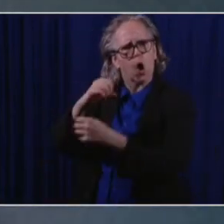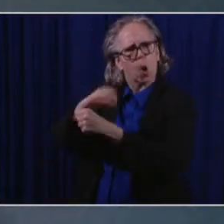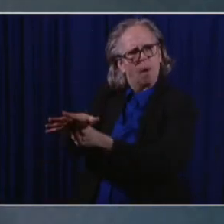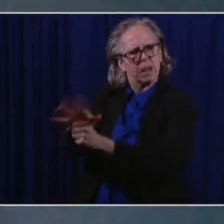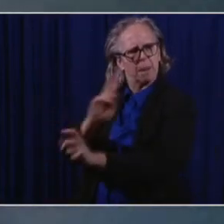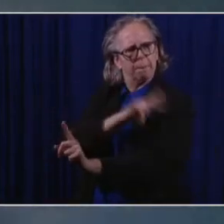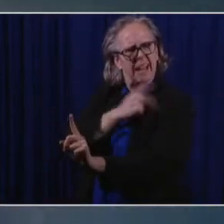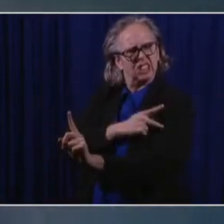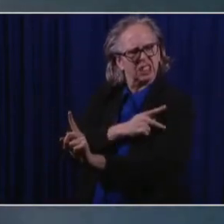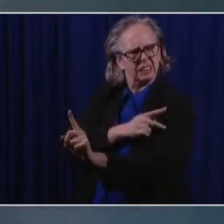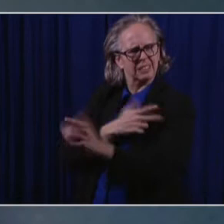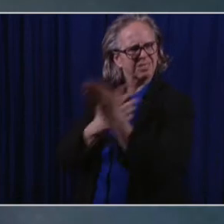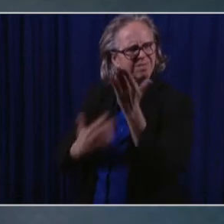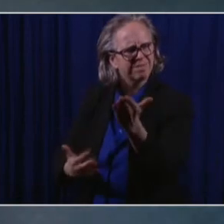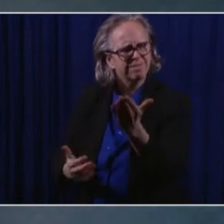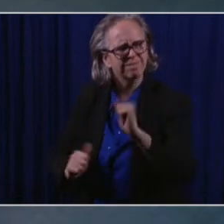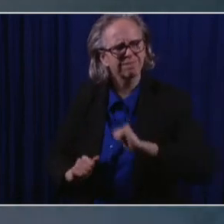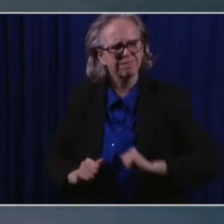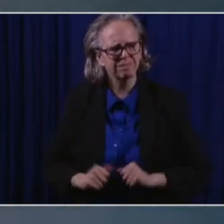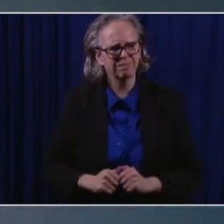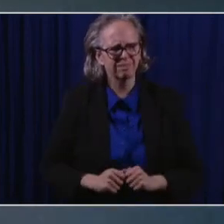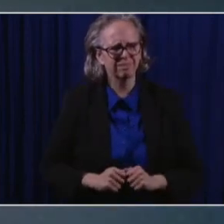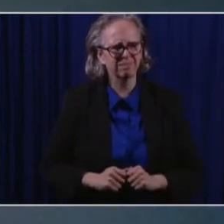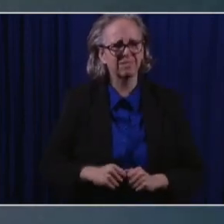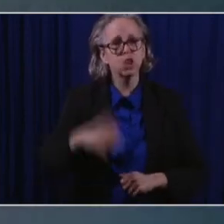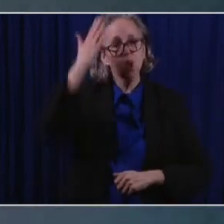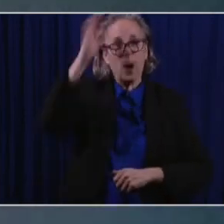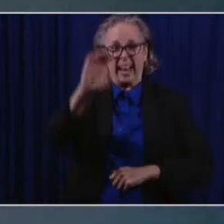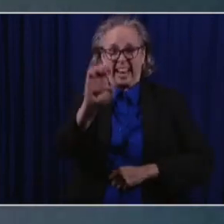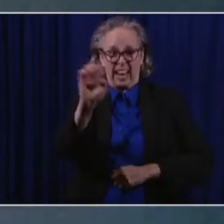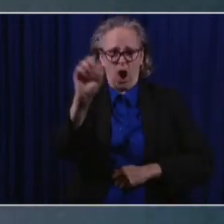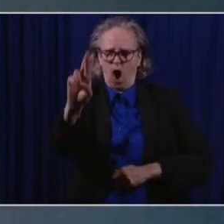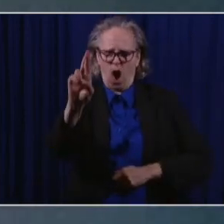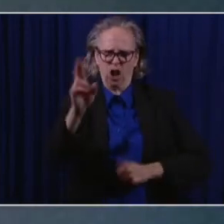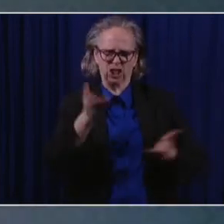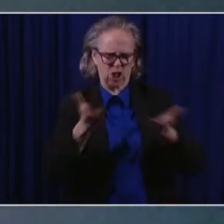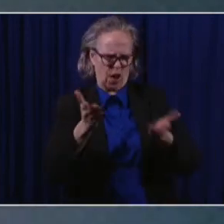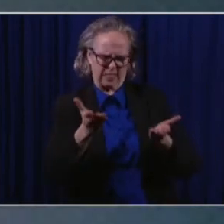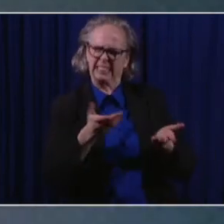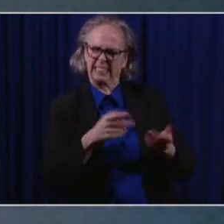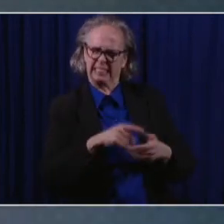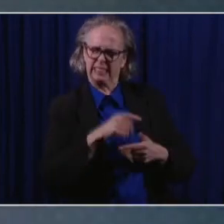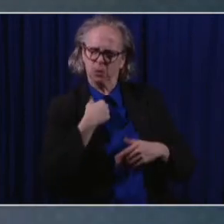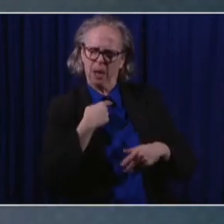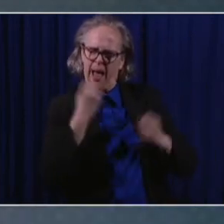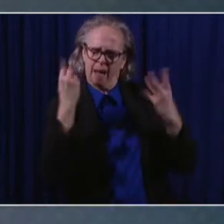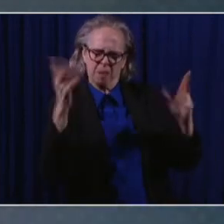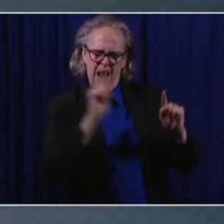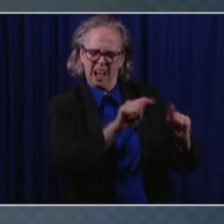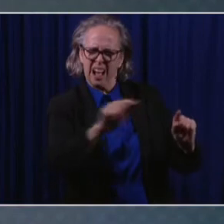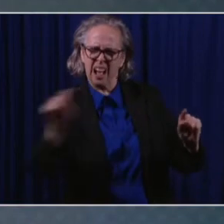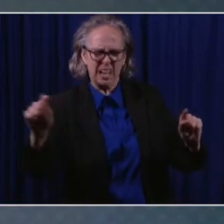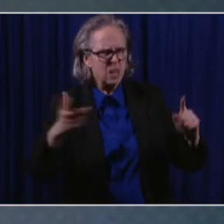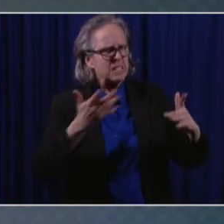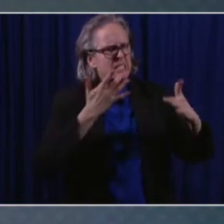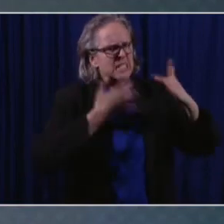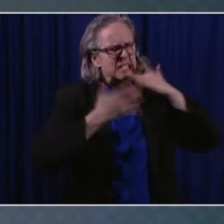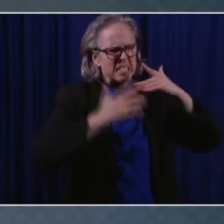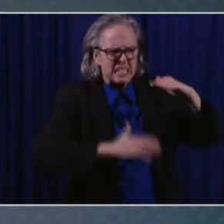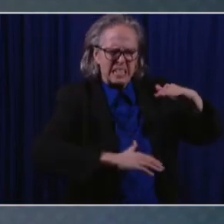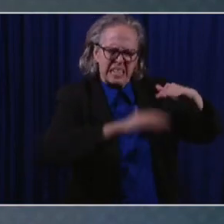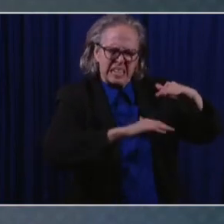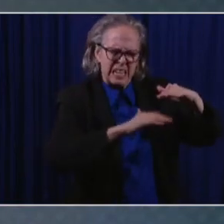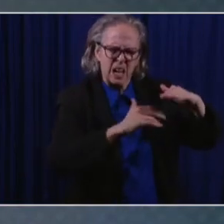centers. They became busier, but we took those folks, and we put them back into inpatient care. So our urge is